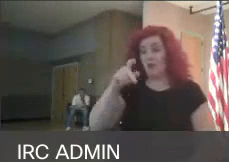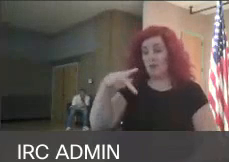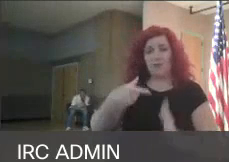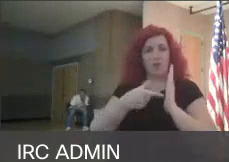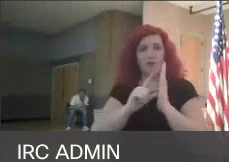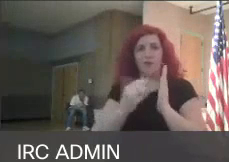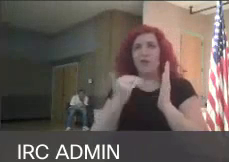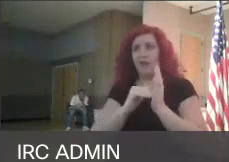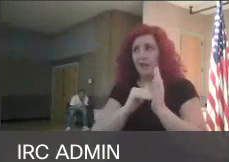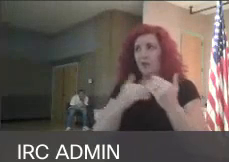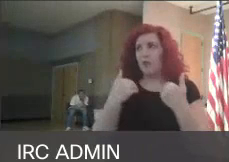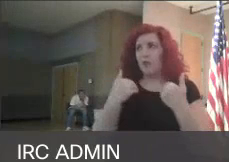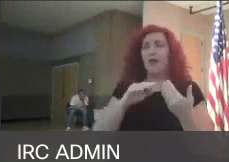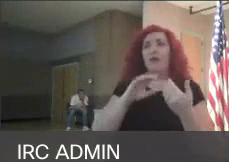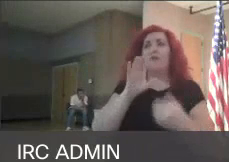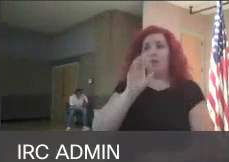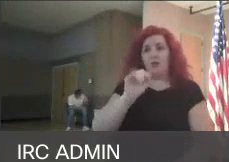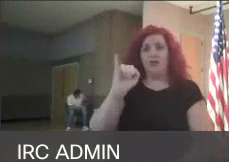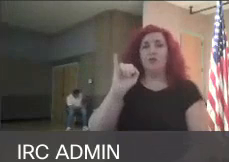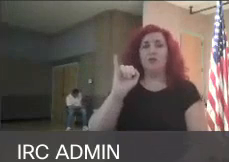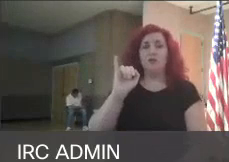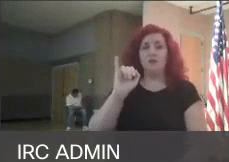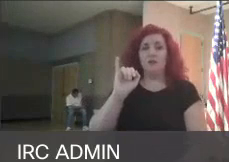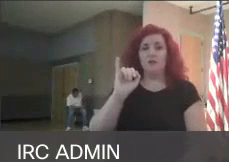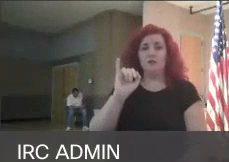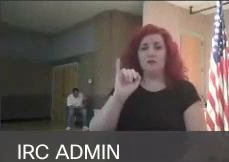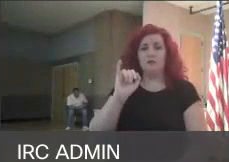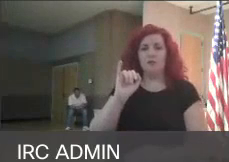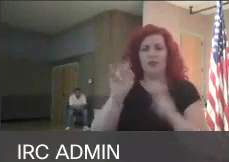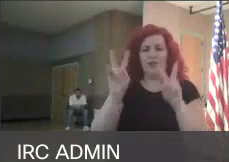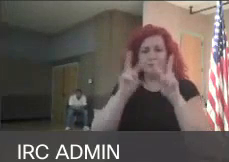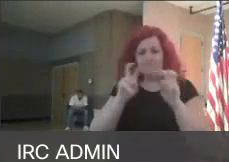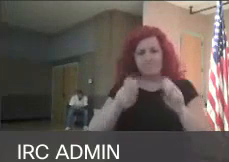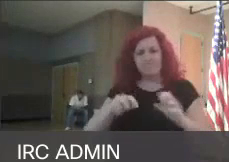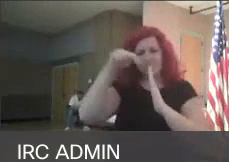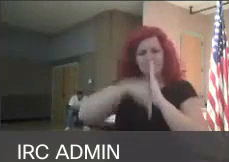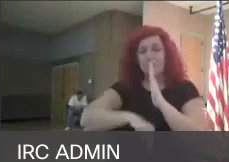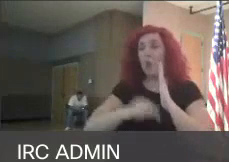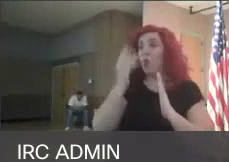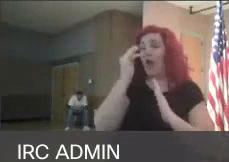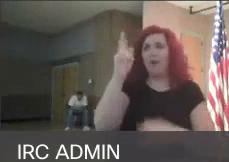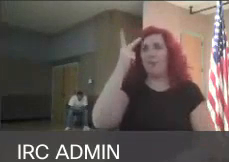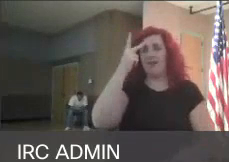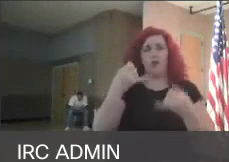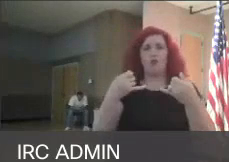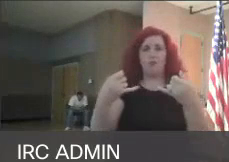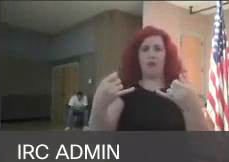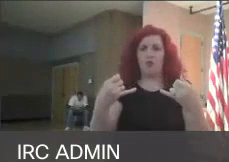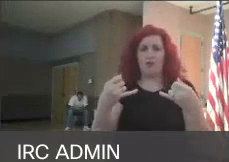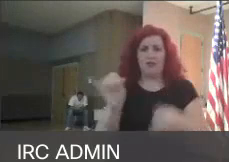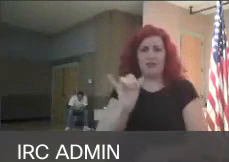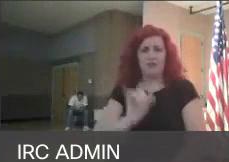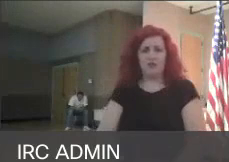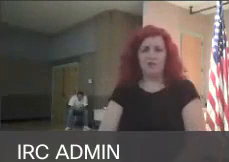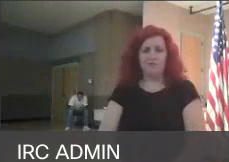have the community of interest be really looked at deeply because the political boundary is similar to that.